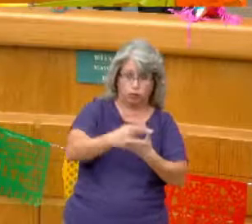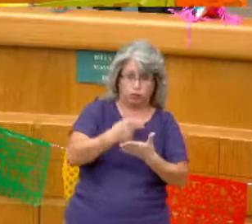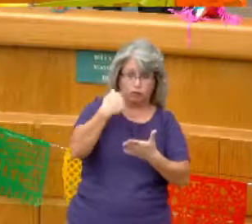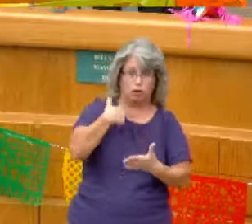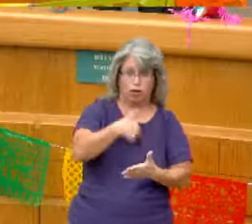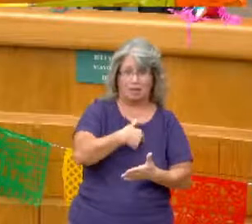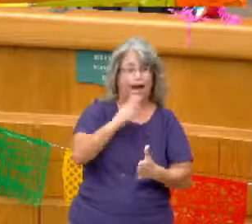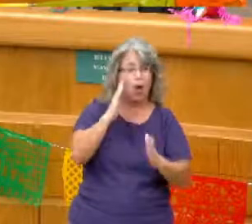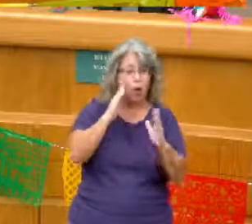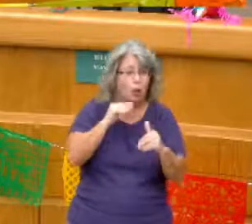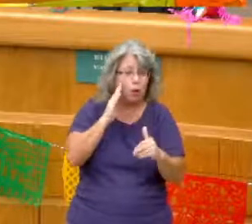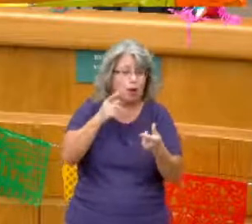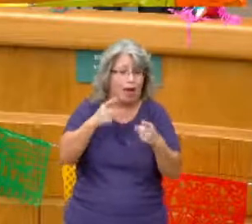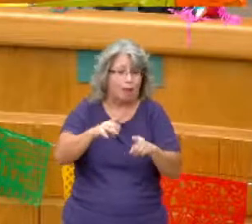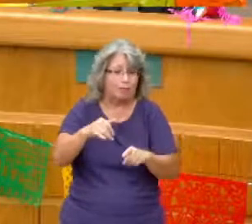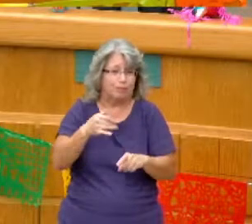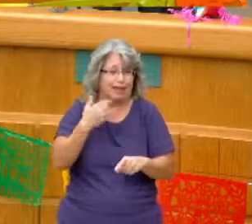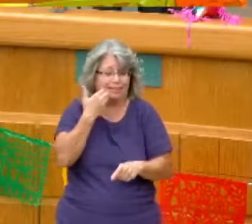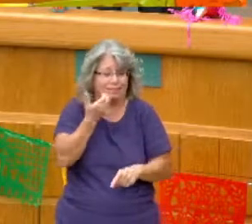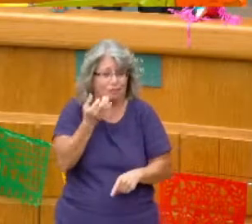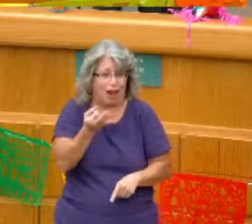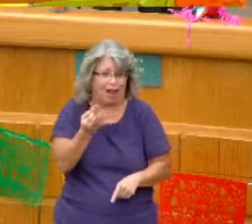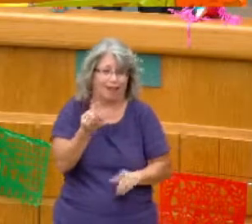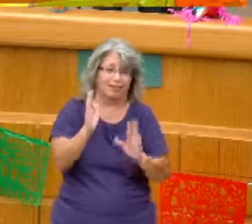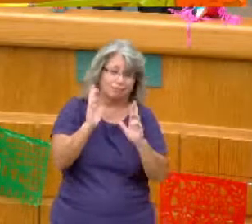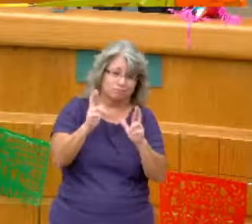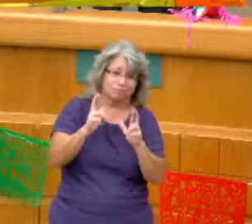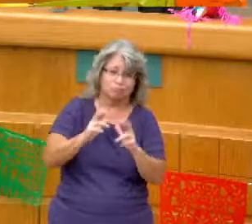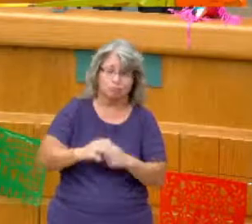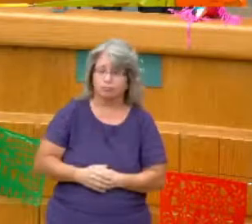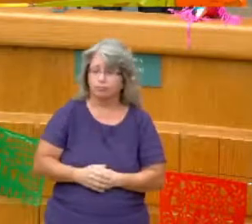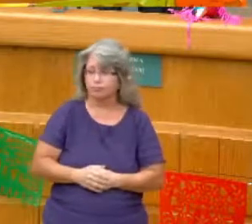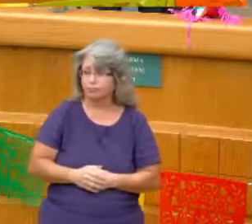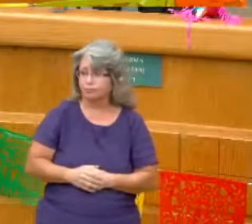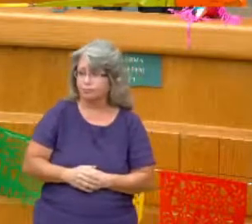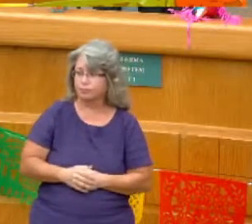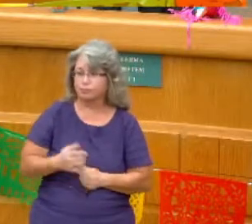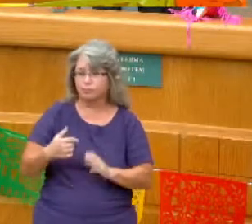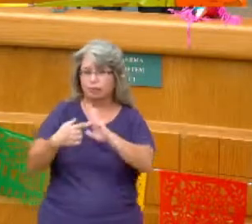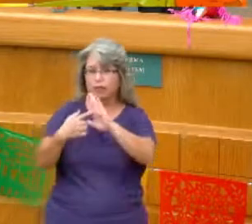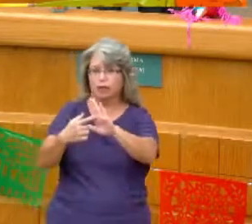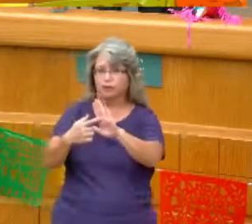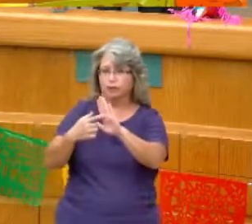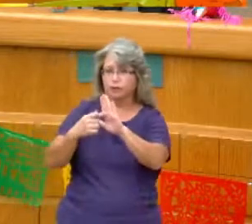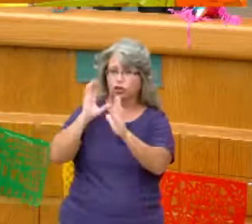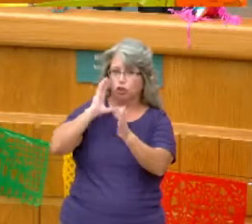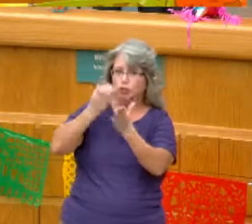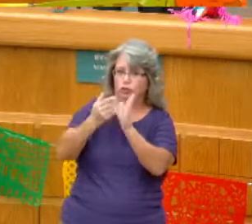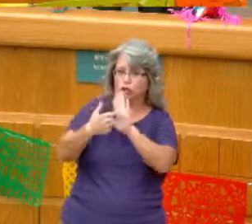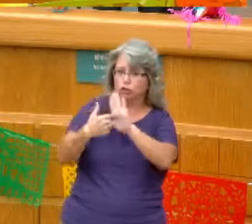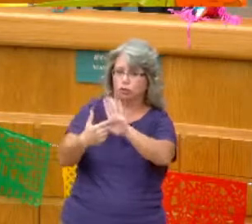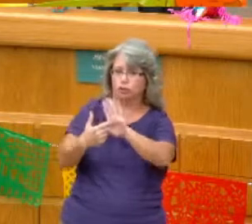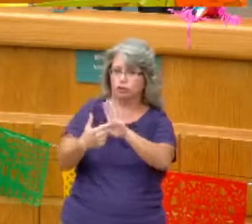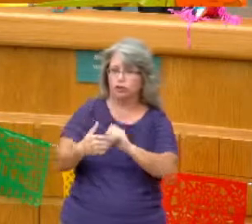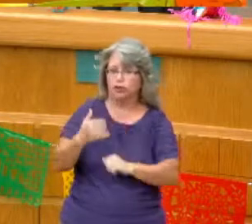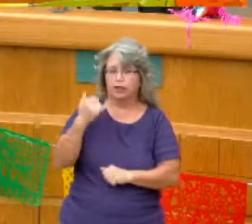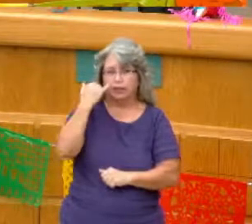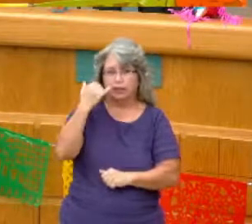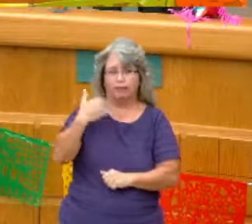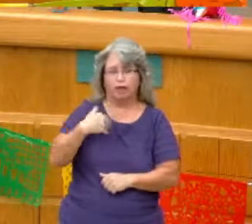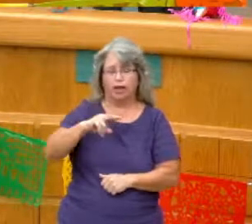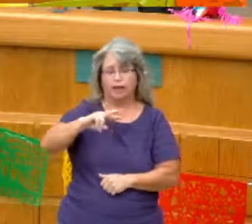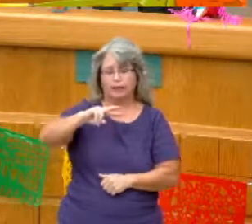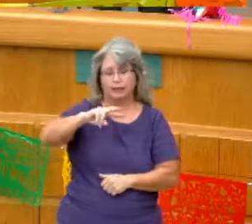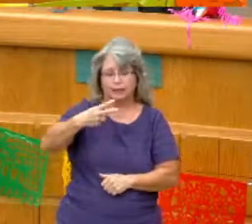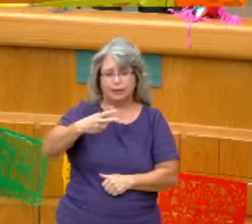So I have a chart up here that actually shows you if you had your second Pfizer or Moderna, your mRNA